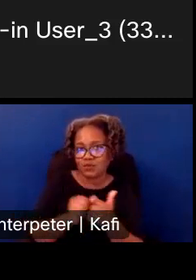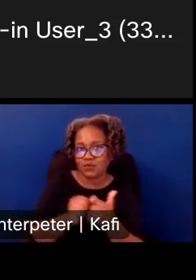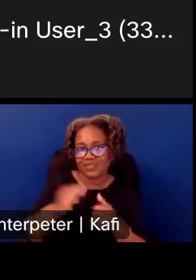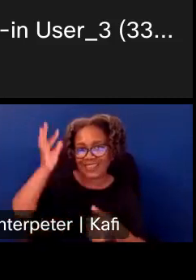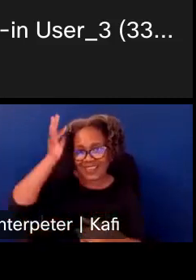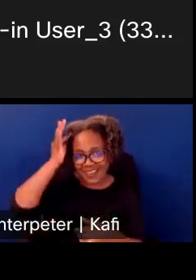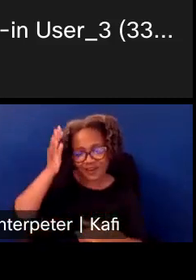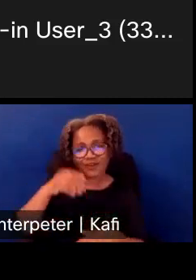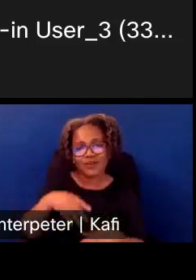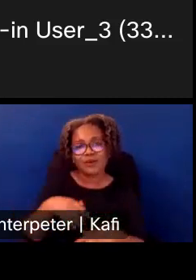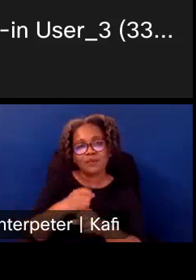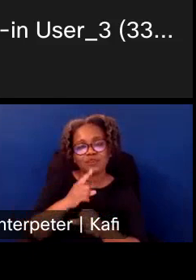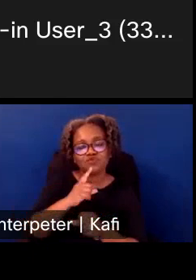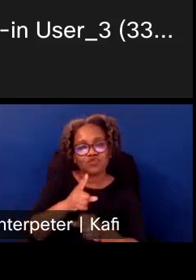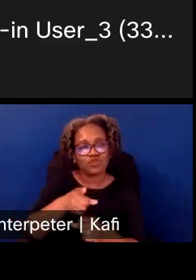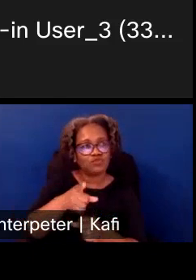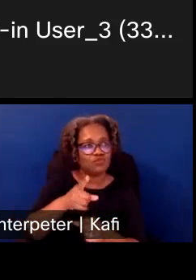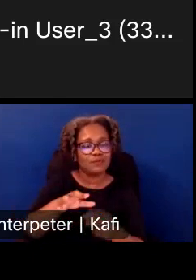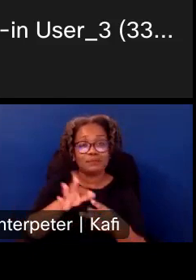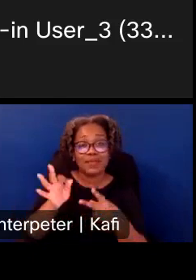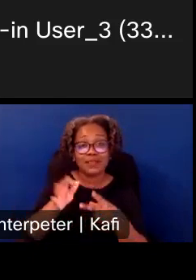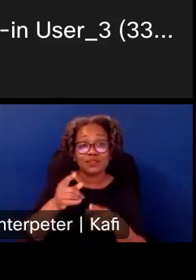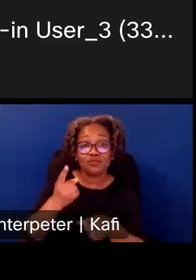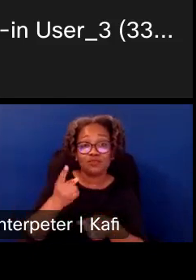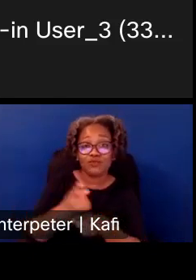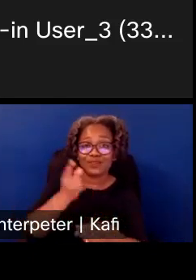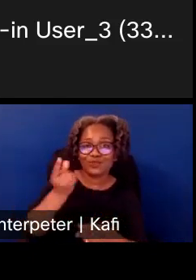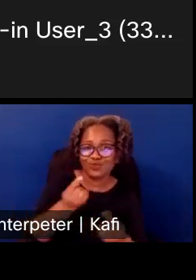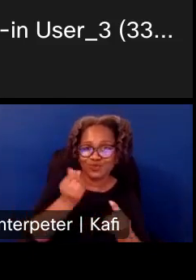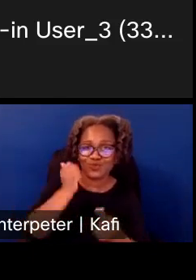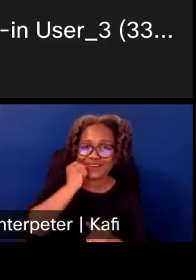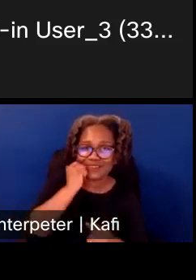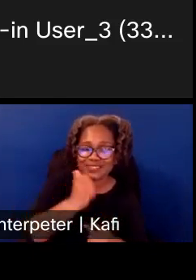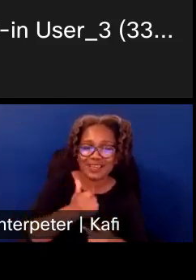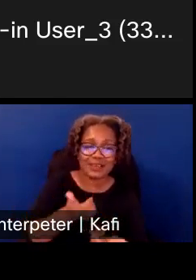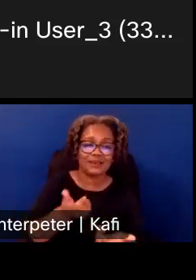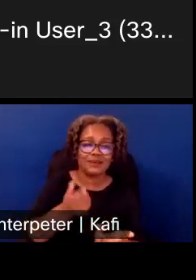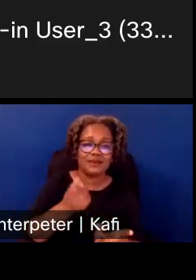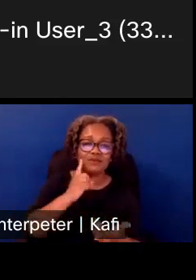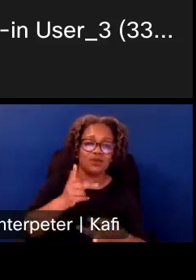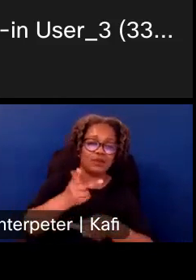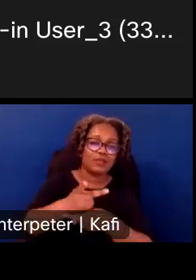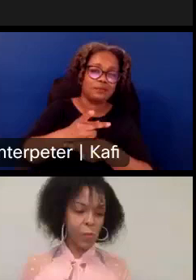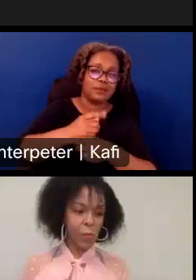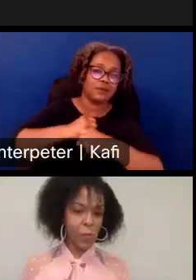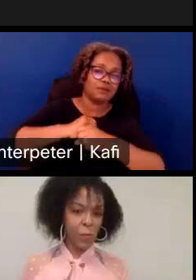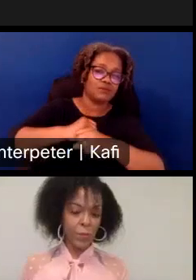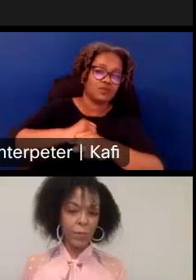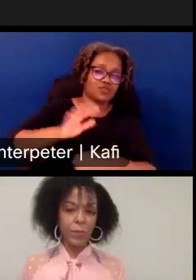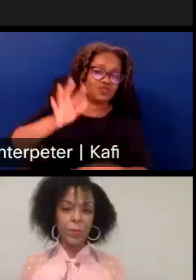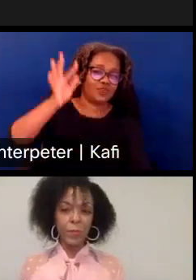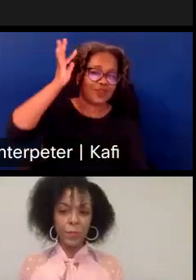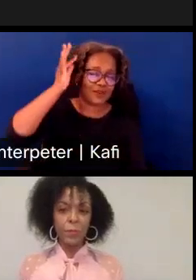regimen, whether it's a daily regimen or a protective style. Protective, preventative is always